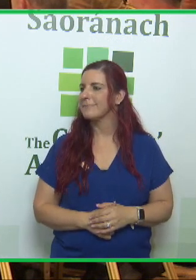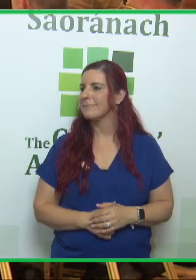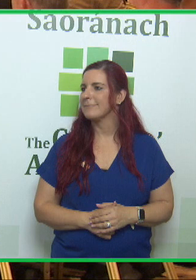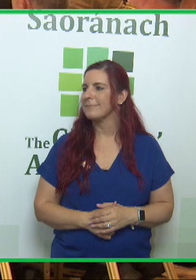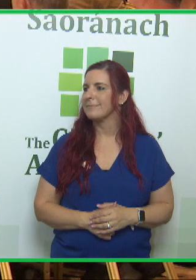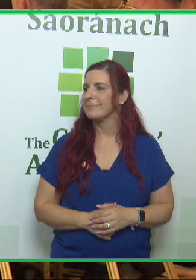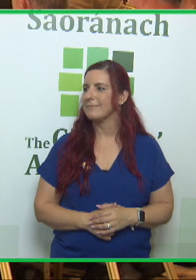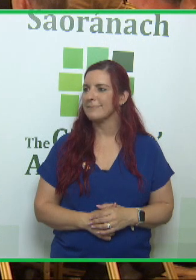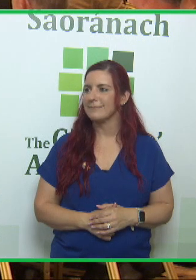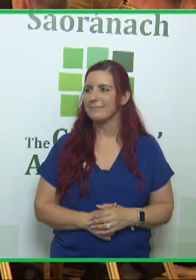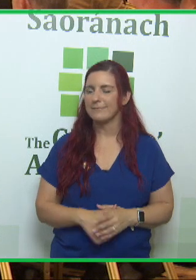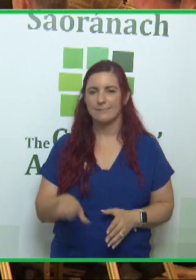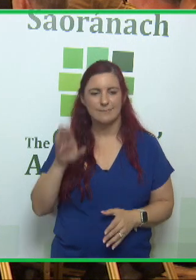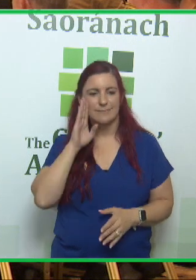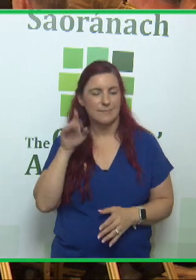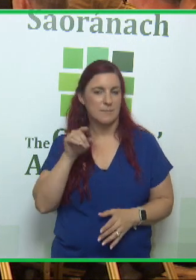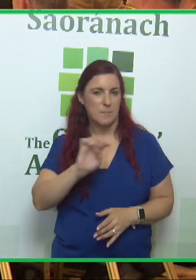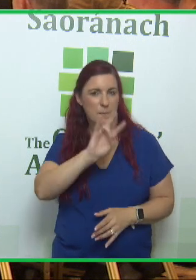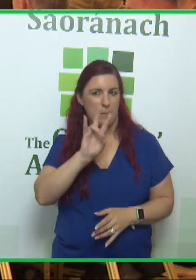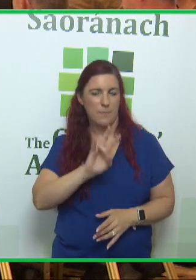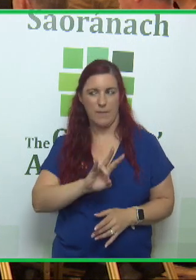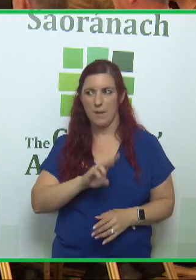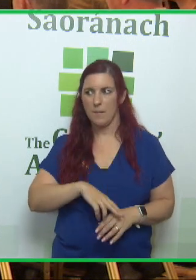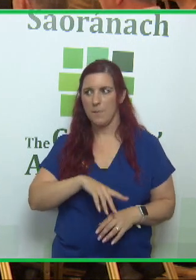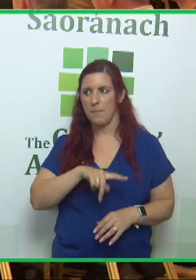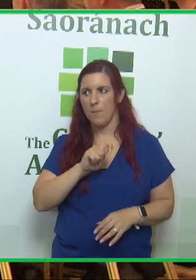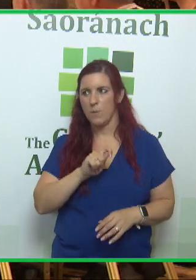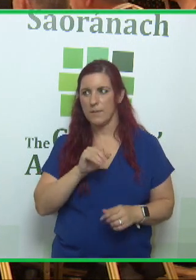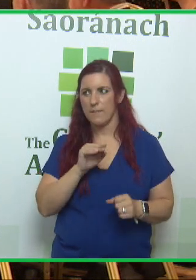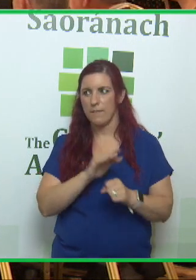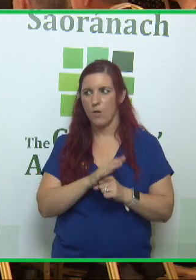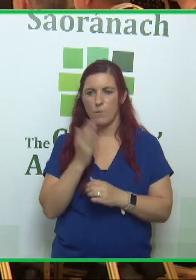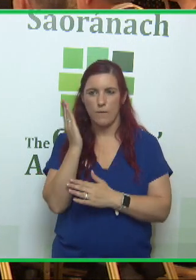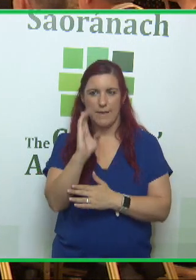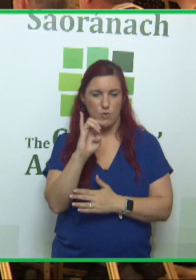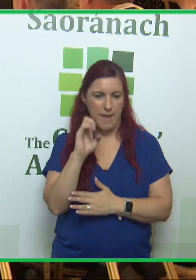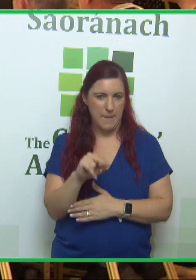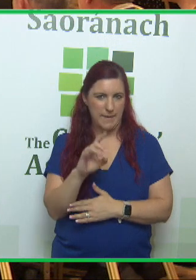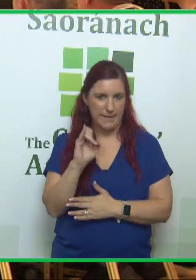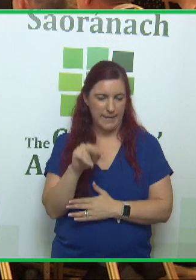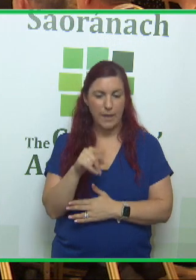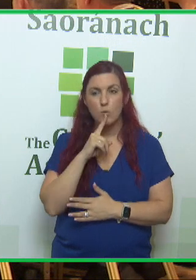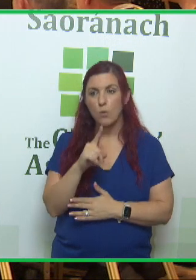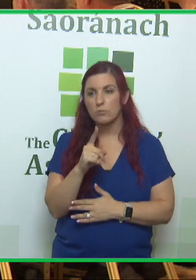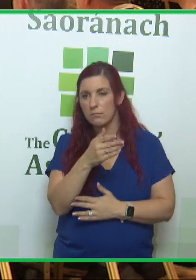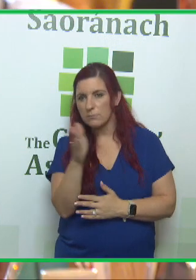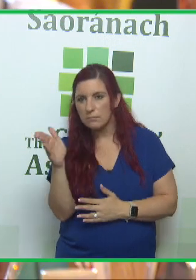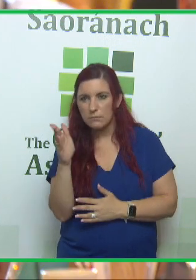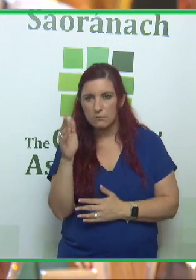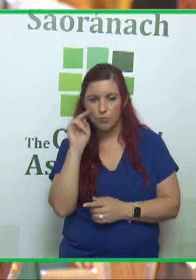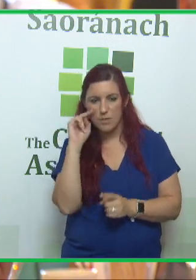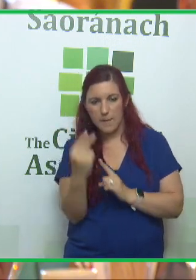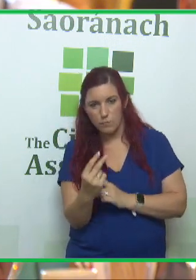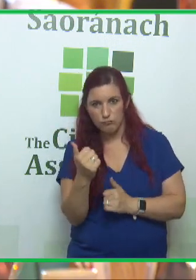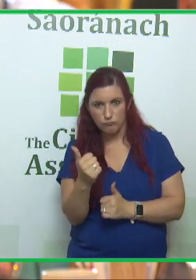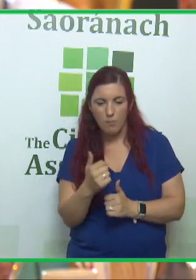Yeah. Hi, everybody. This is a question mainly for Professor Eamon Keenan, but everybody's thoughts would be